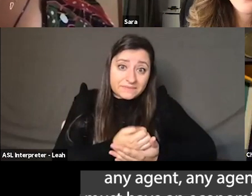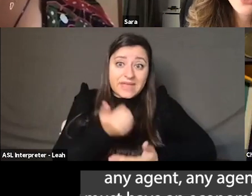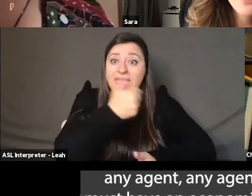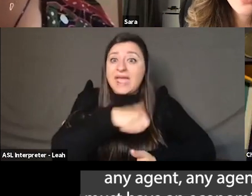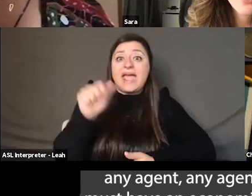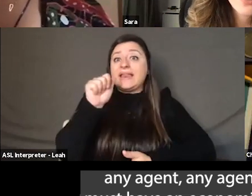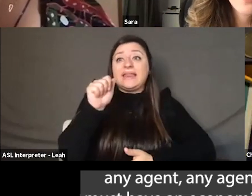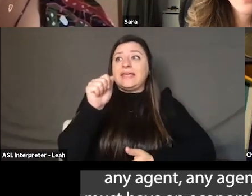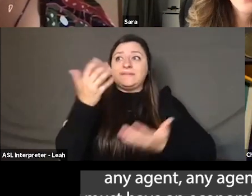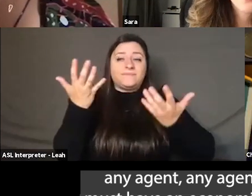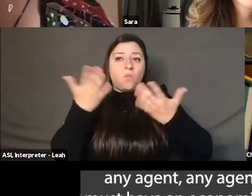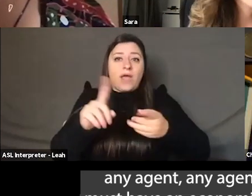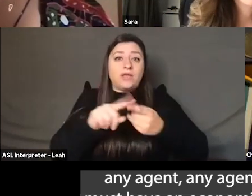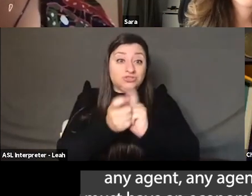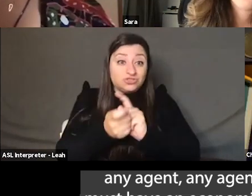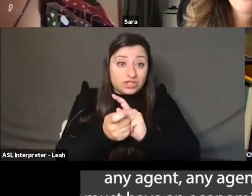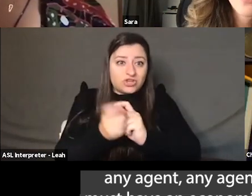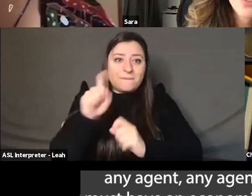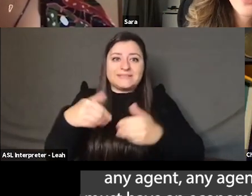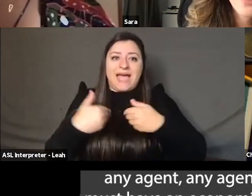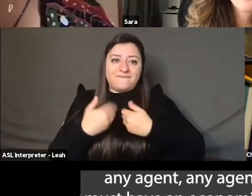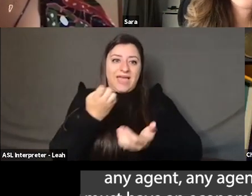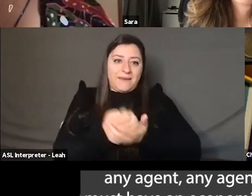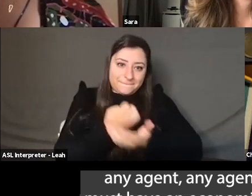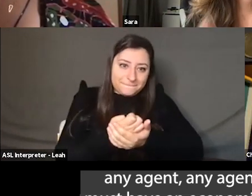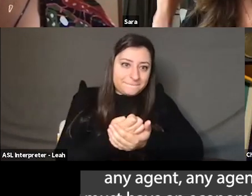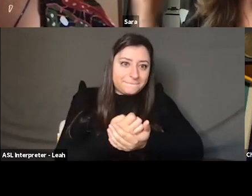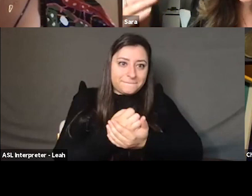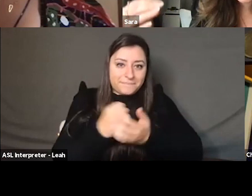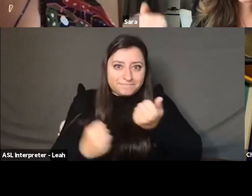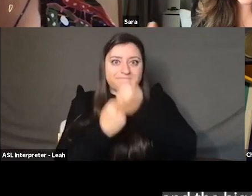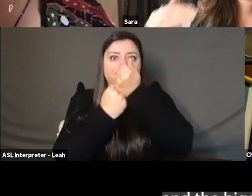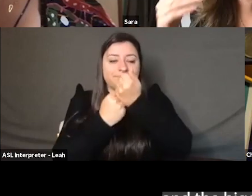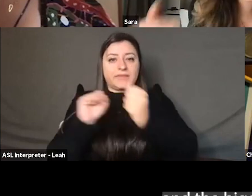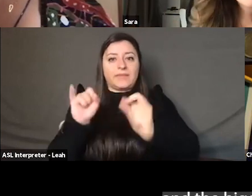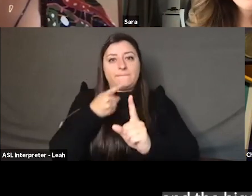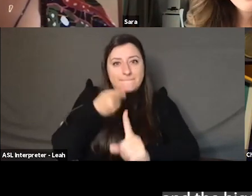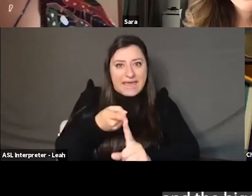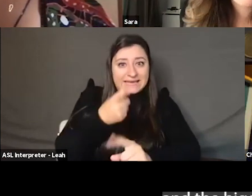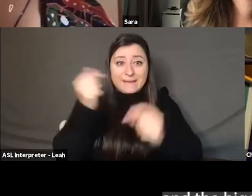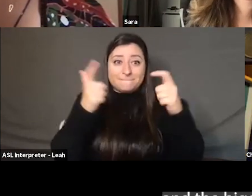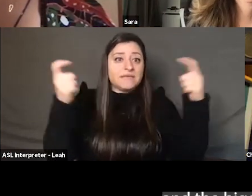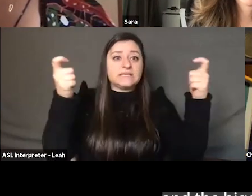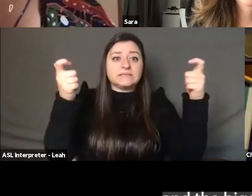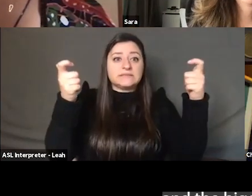Any agent of change today must have an economic bailout as the main and the biggest